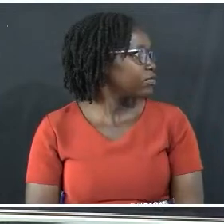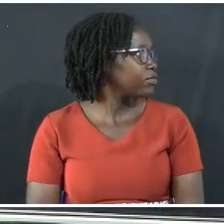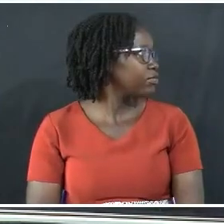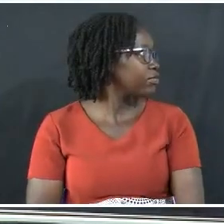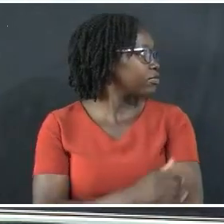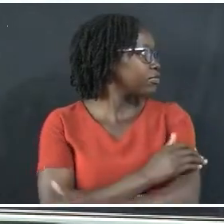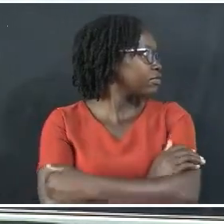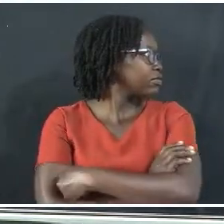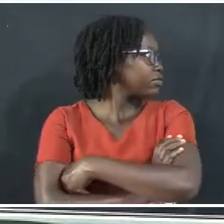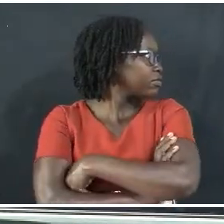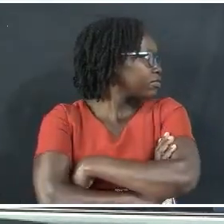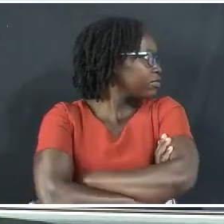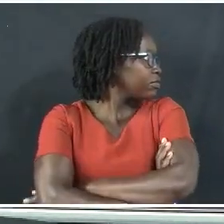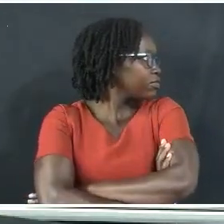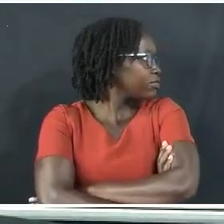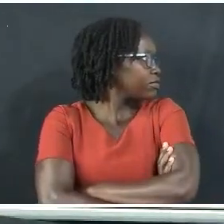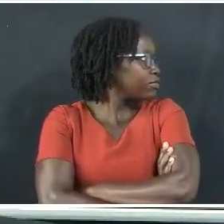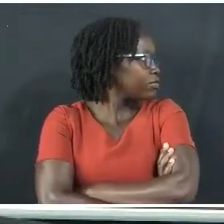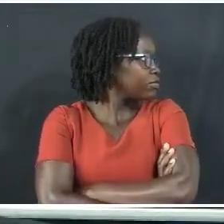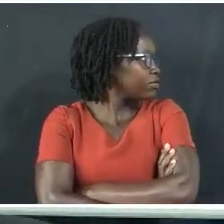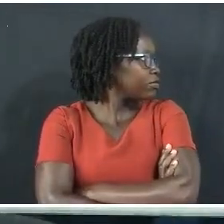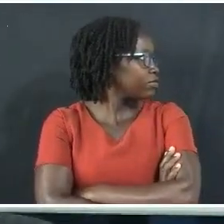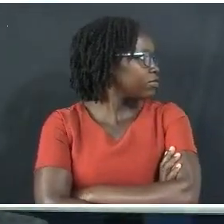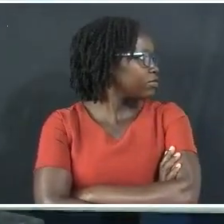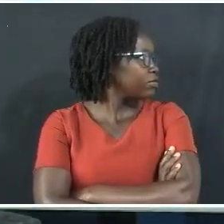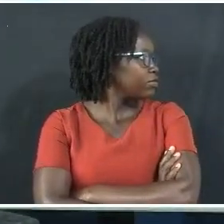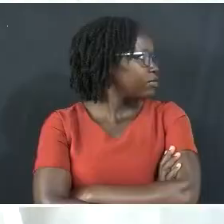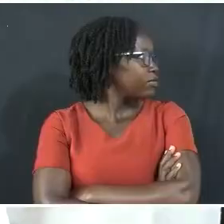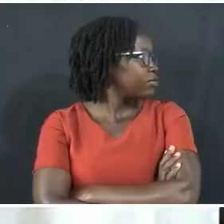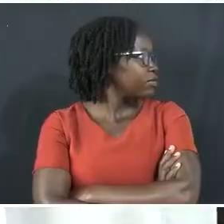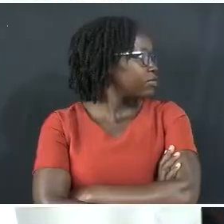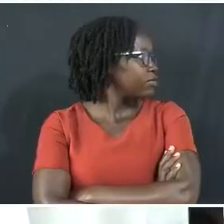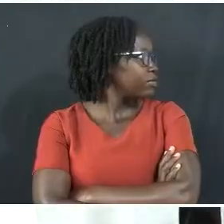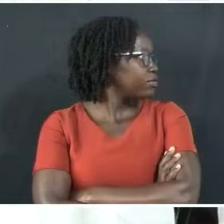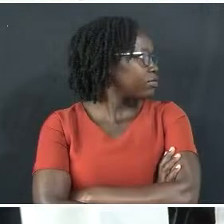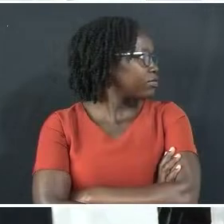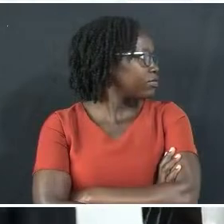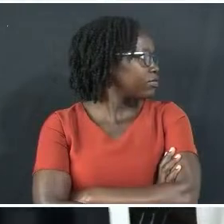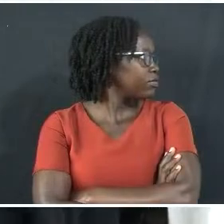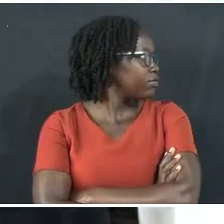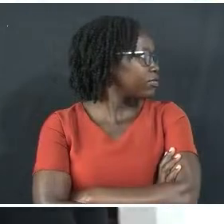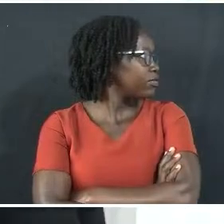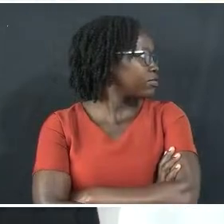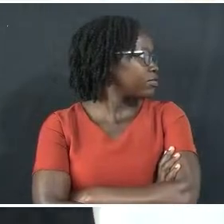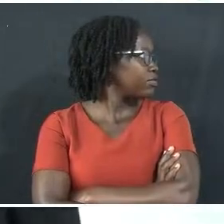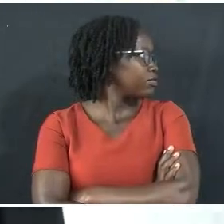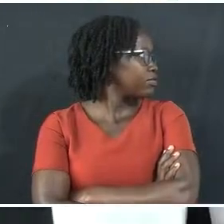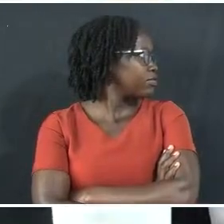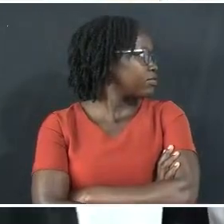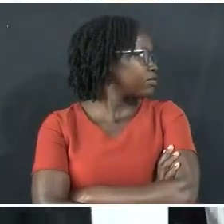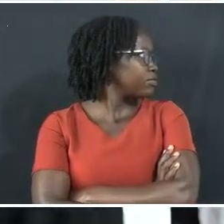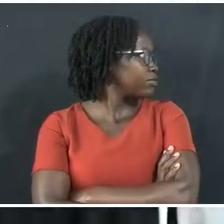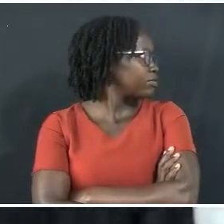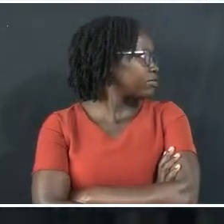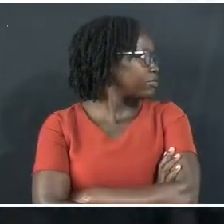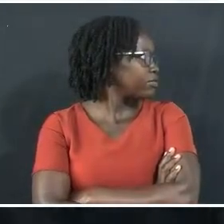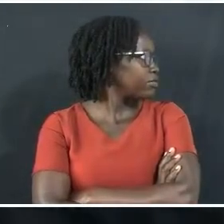Well done. Well done. Well done. Well done.